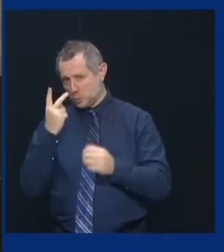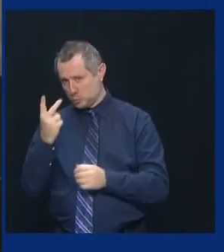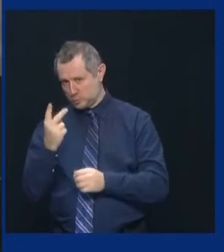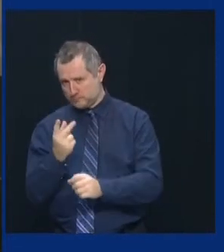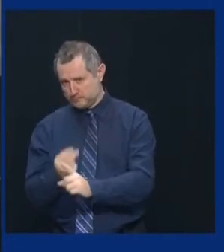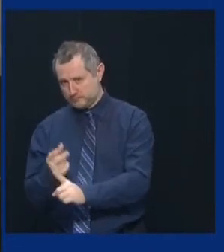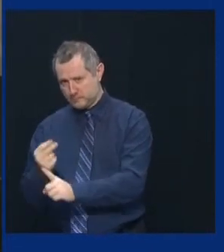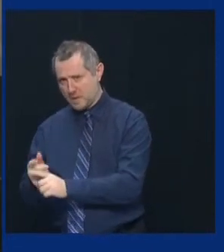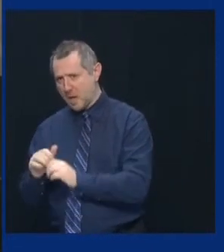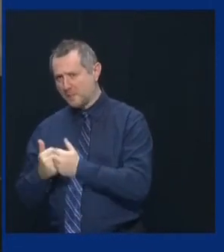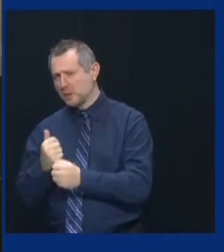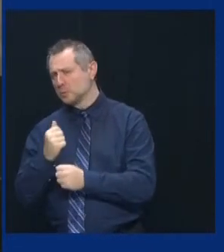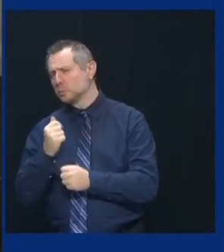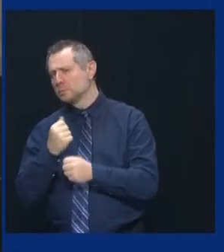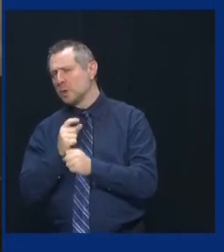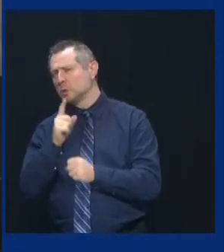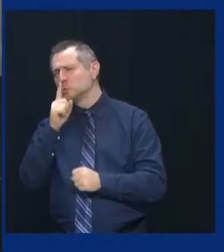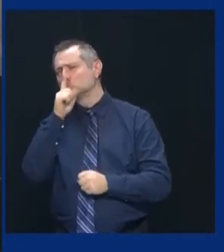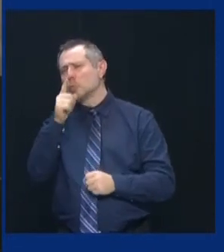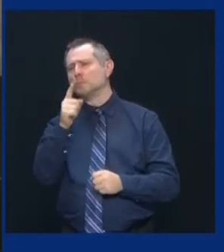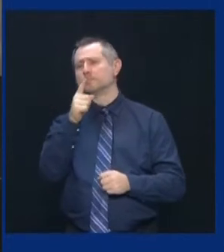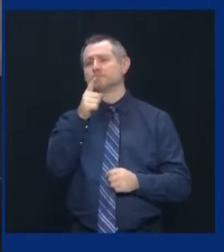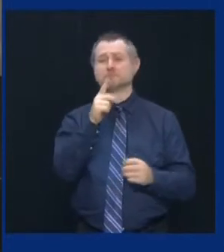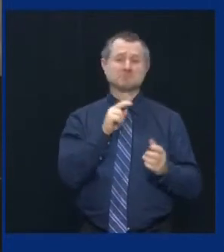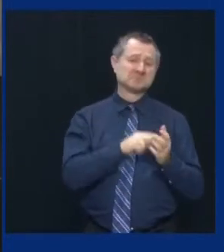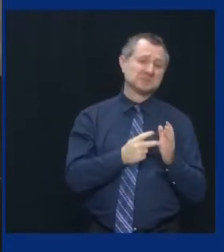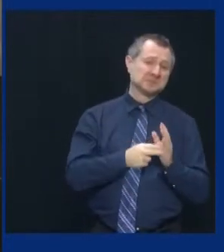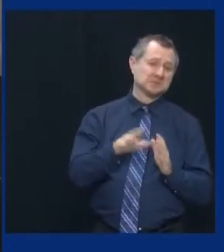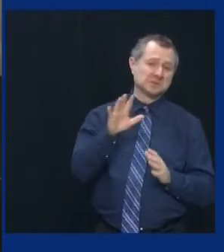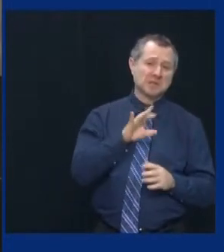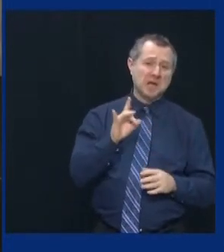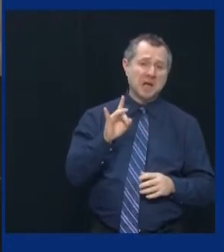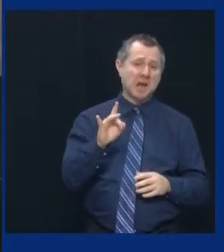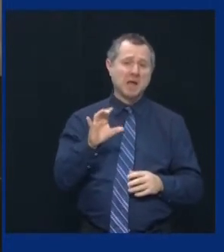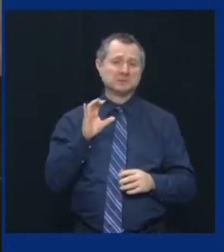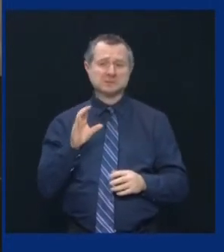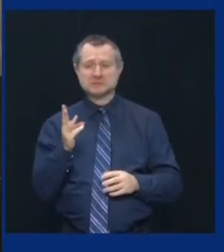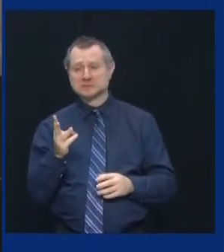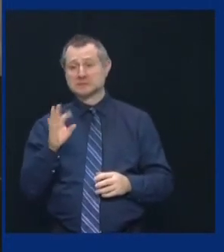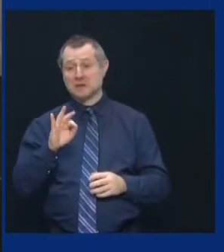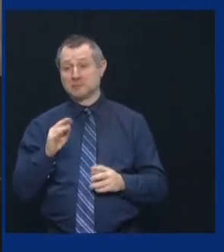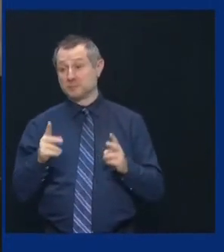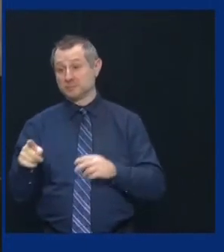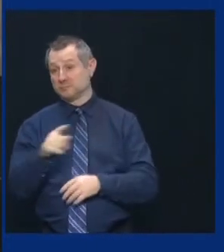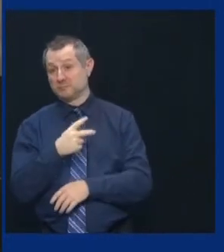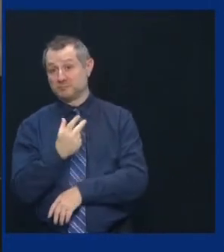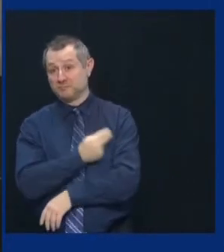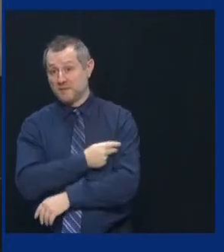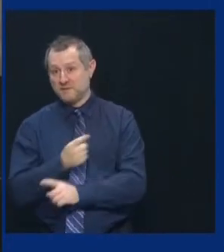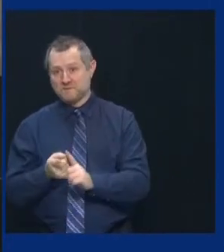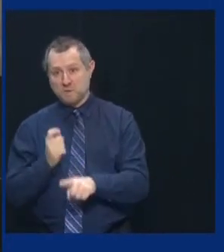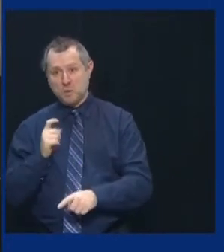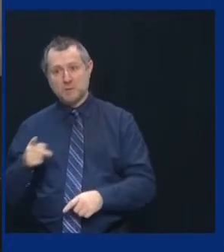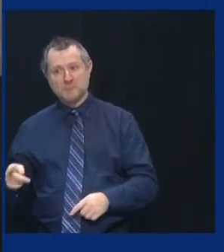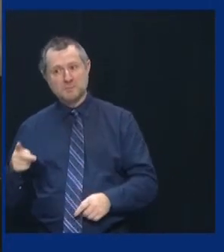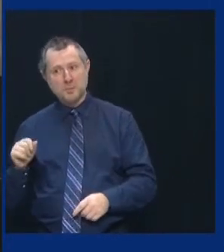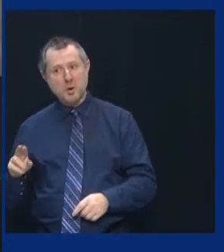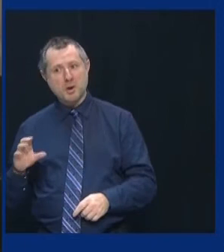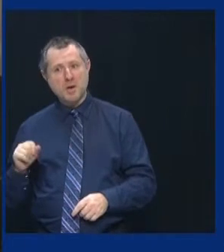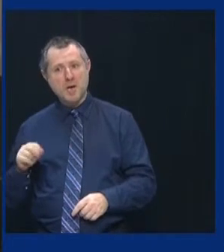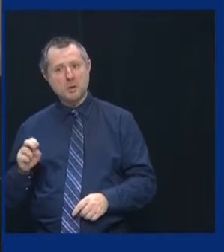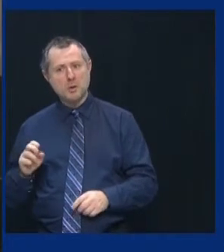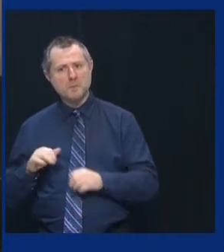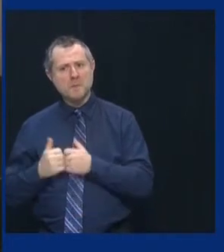that those individuals, I believe it's about 869, who received this dose through park care are going to be able to get their second